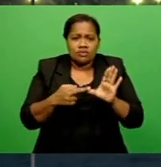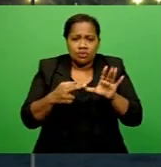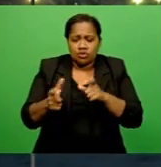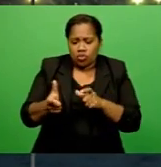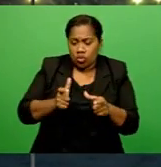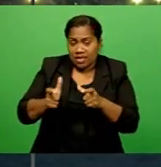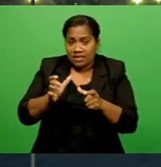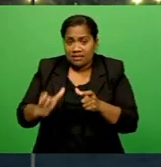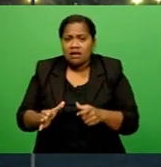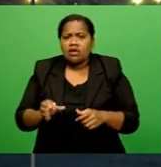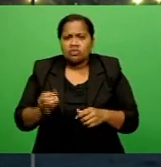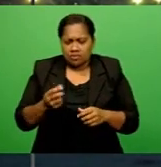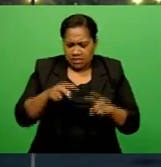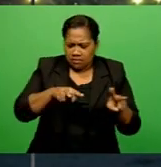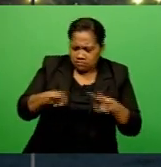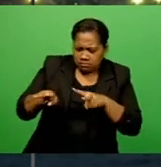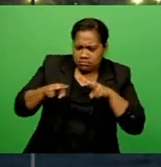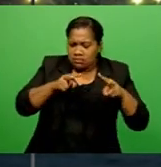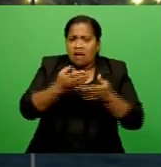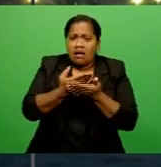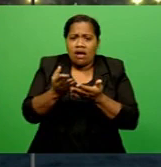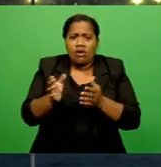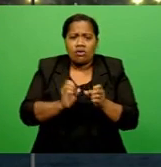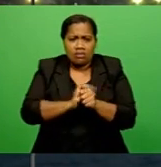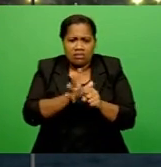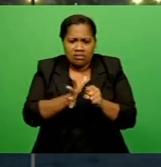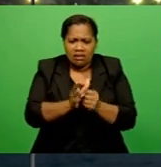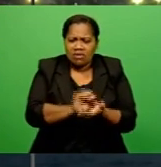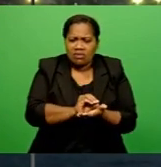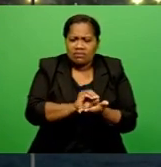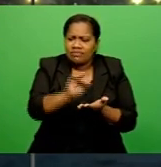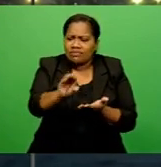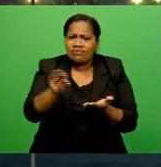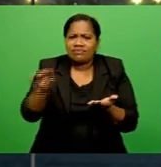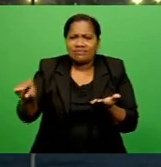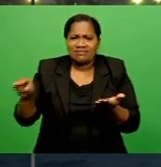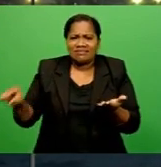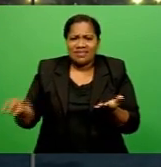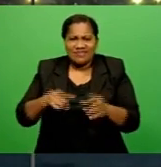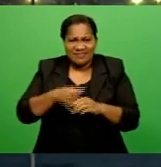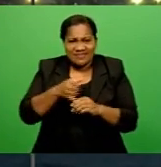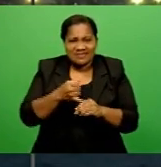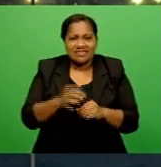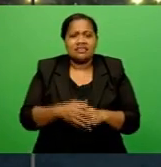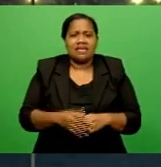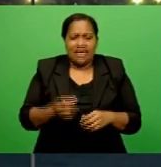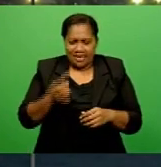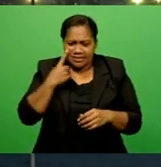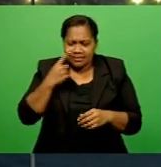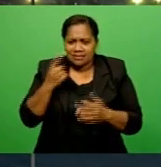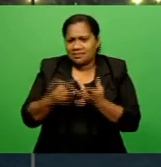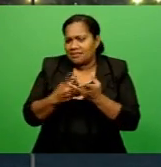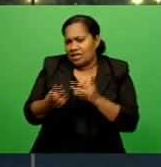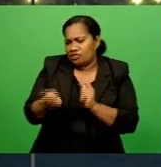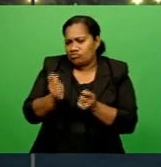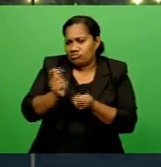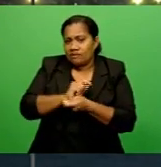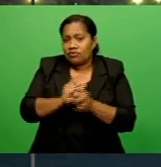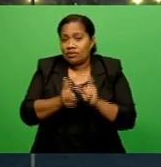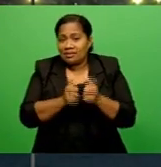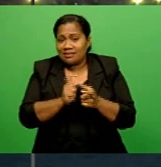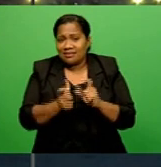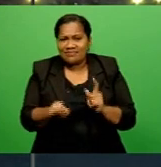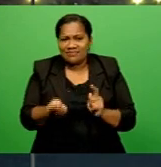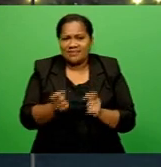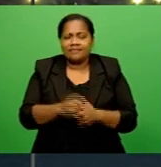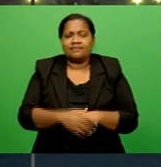distribution of vaccines and medical supplies and rejoin the Paris Climate Agreement, amongst other changes. Earlier today, he took the oath of office,